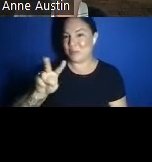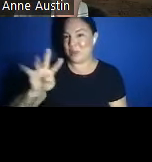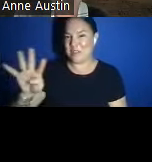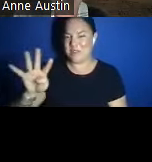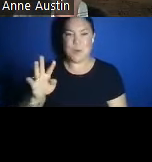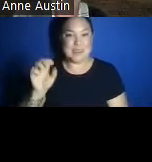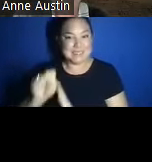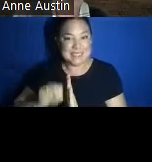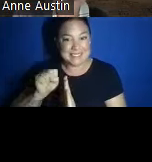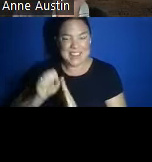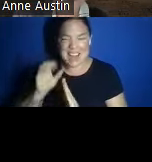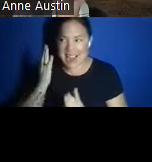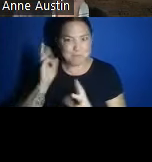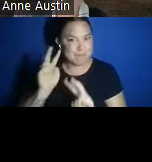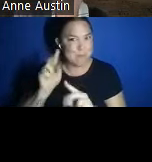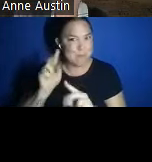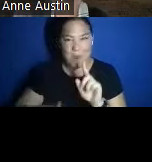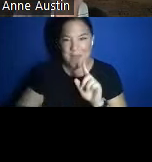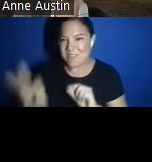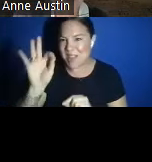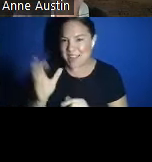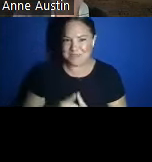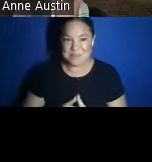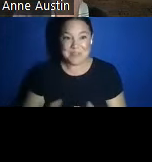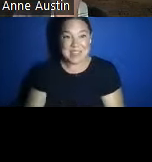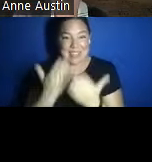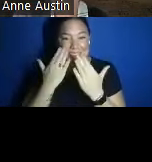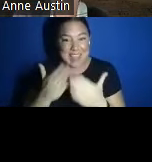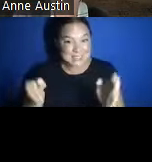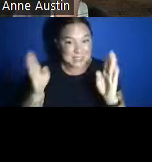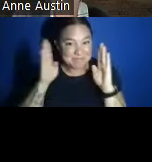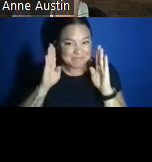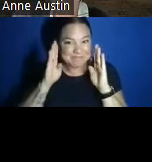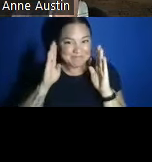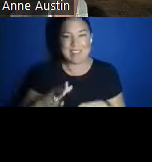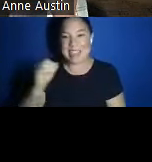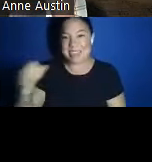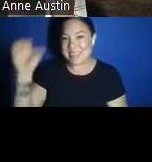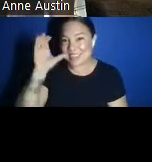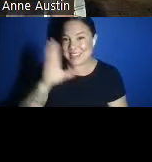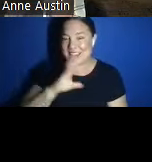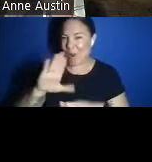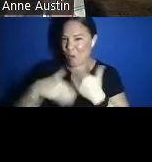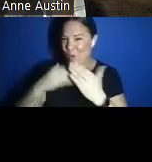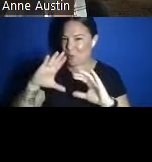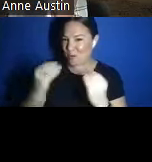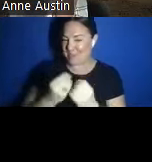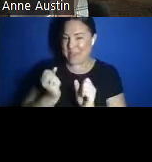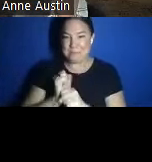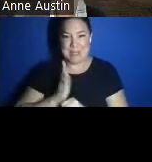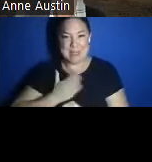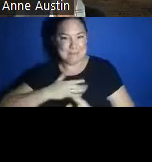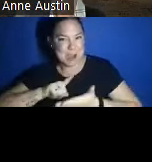reveal. Thank you for listening, and many thanks to the organizations and people that made this research possible.